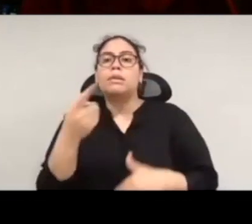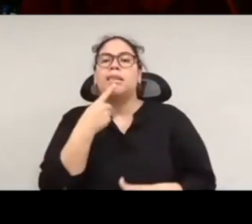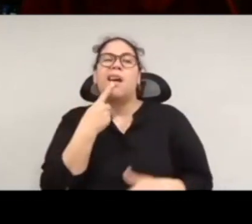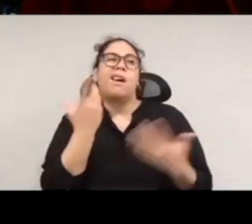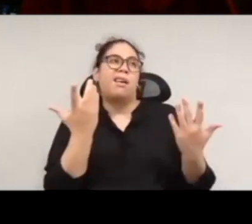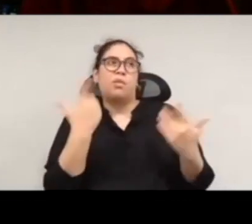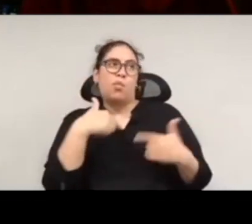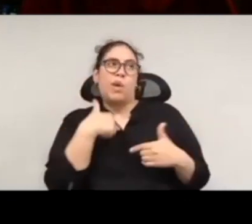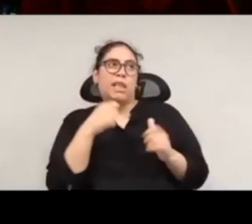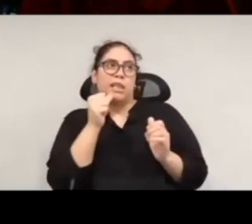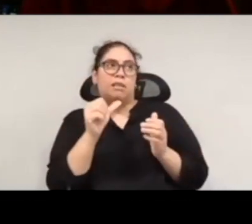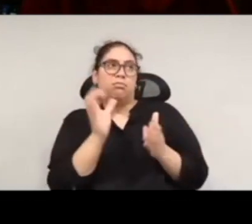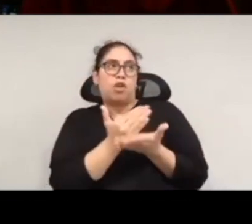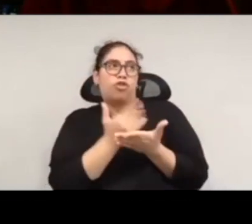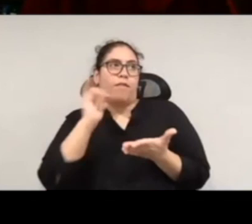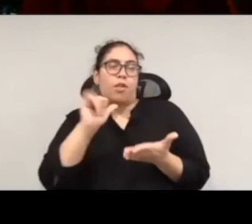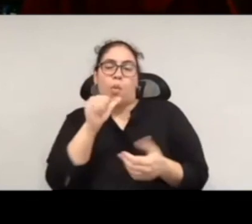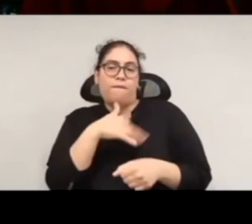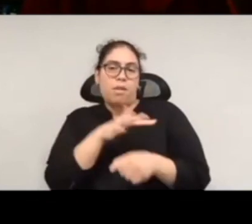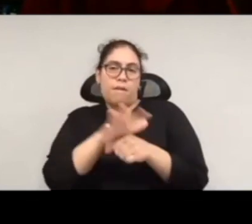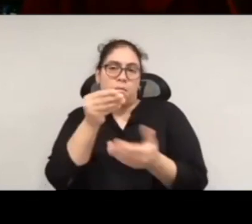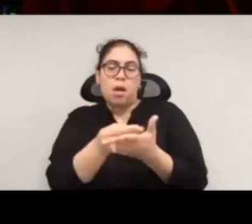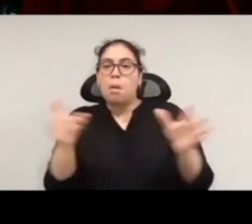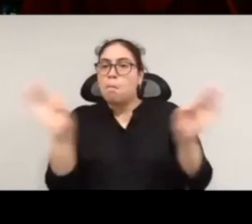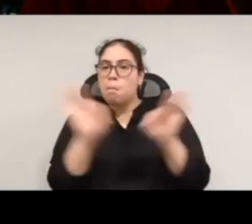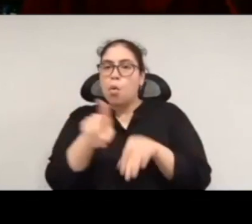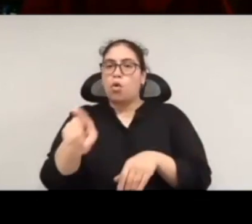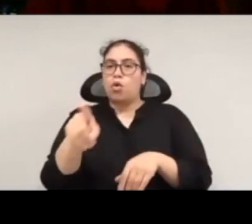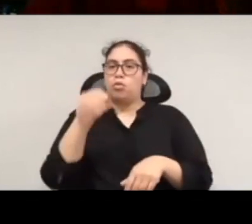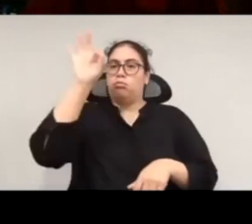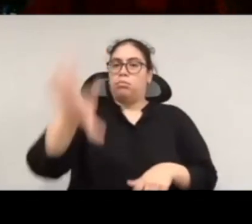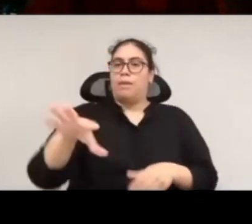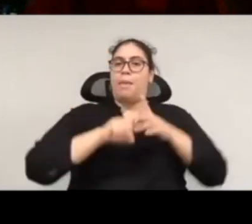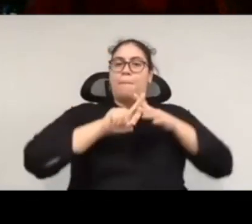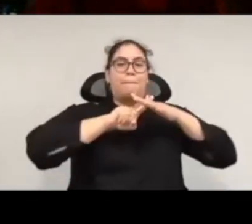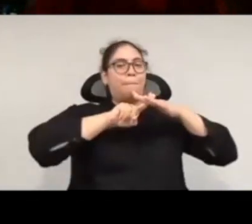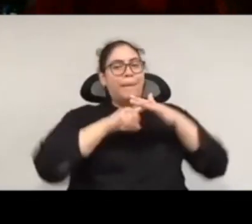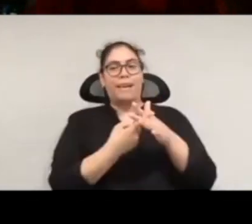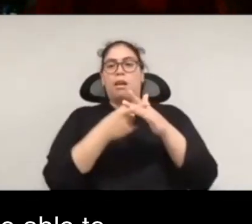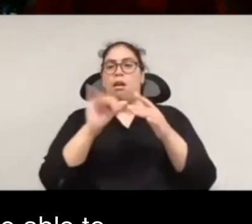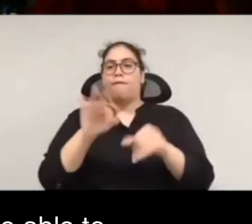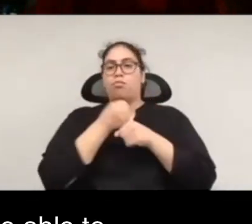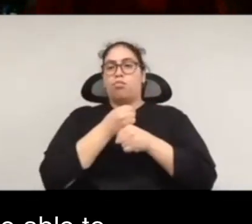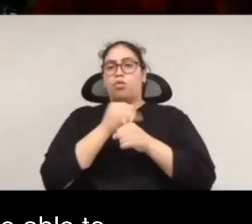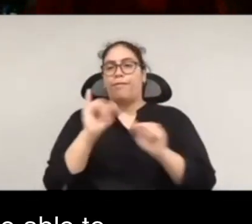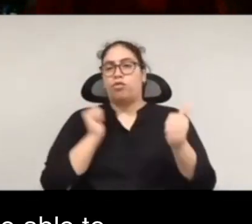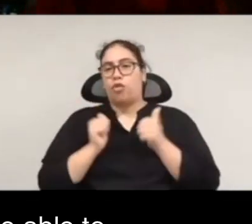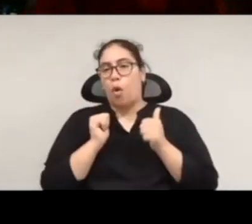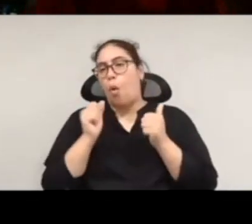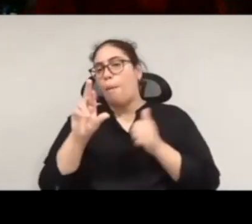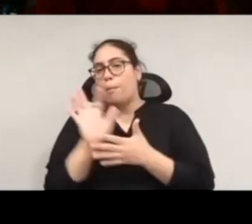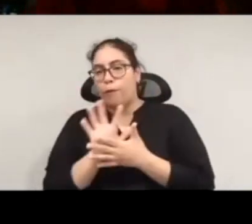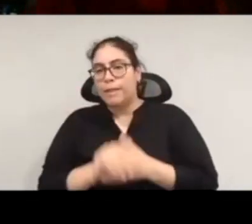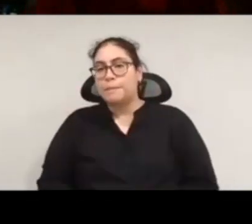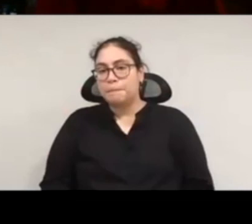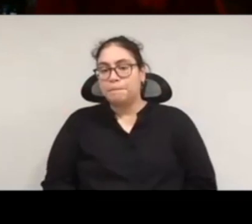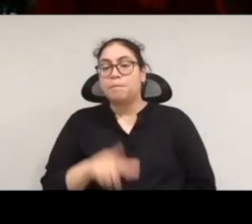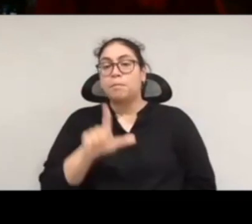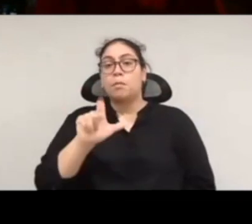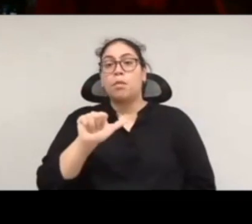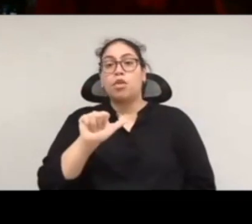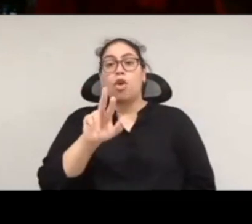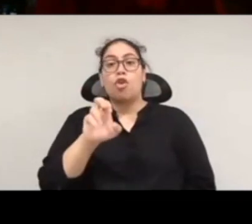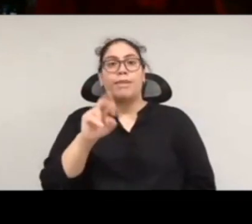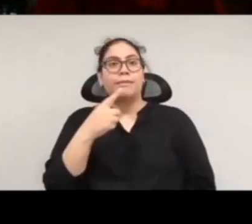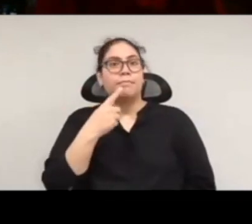So it's if you bring it up at the very top, it's usually more successful. Point. We're not going to be able to get to all the questions, but I just wanted